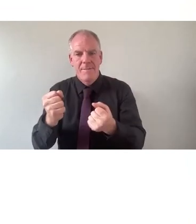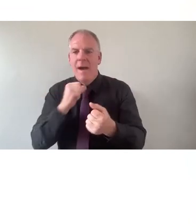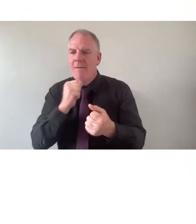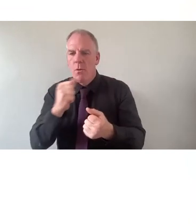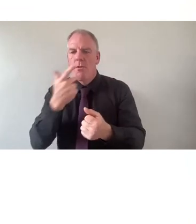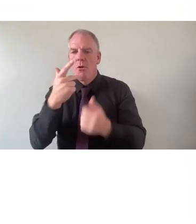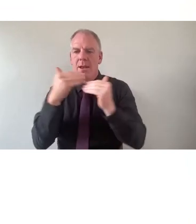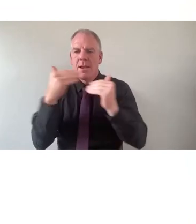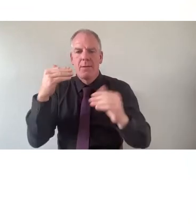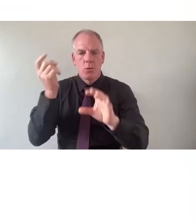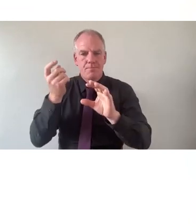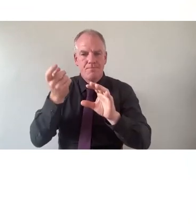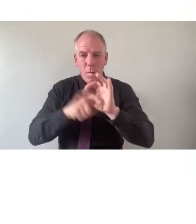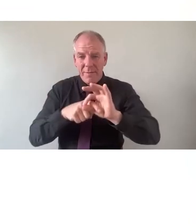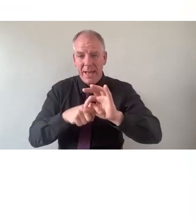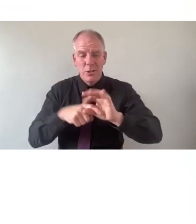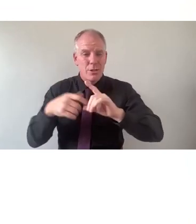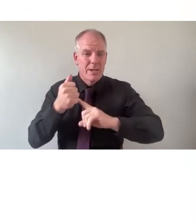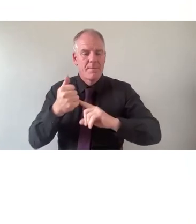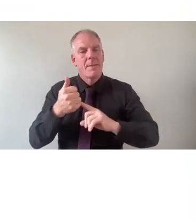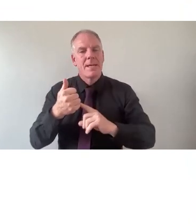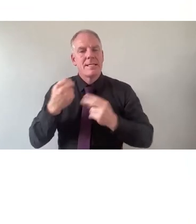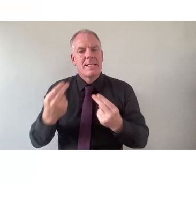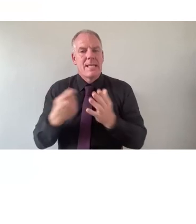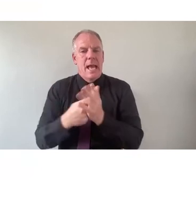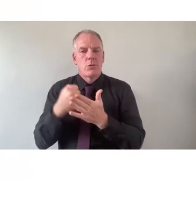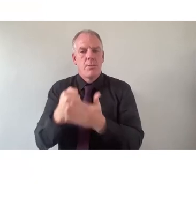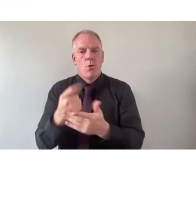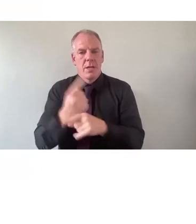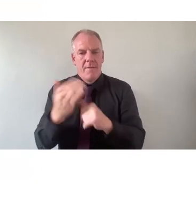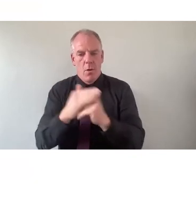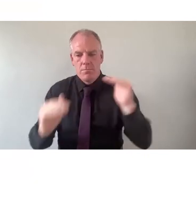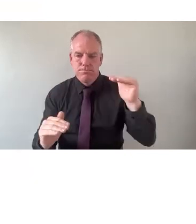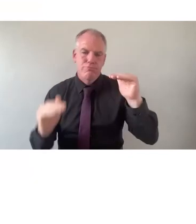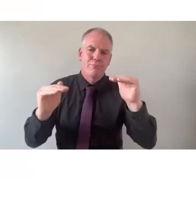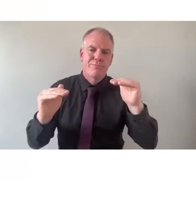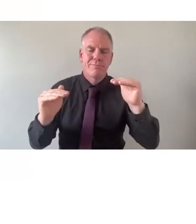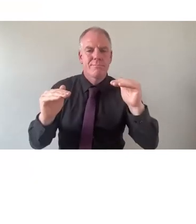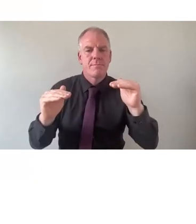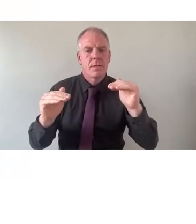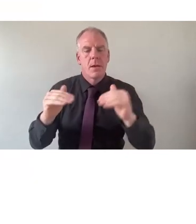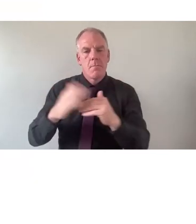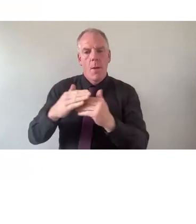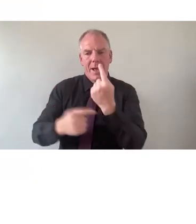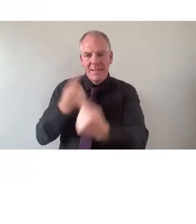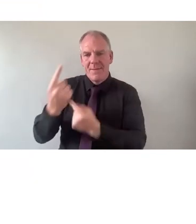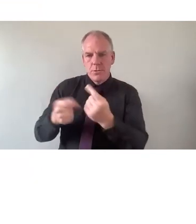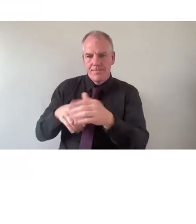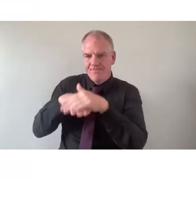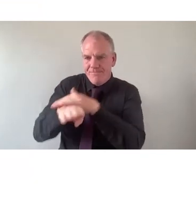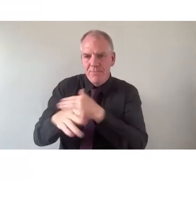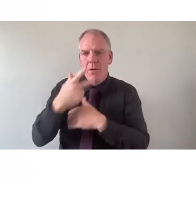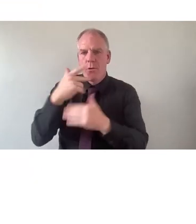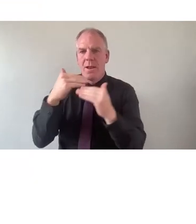there's possibly additional supports needed in that regard to support more individuals to go on to obtain a third